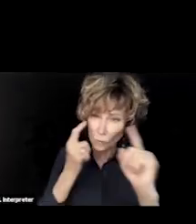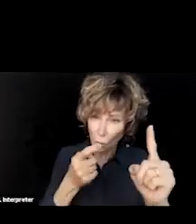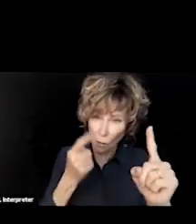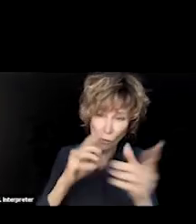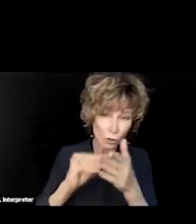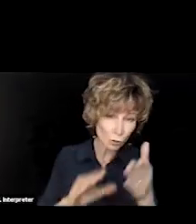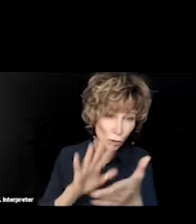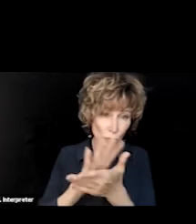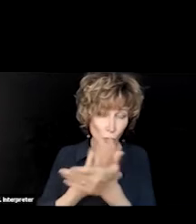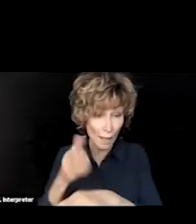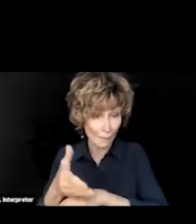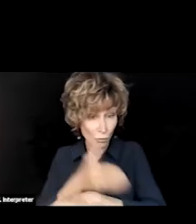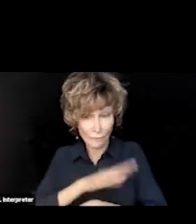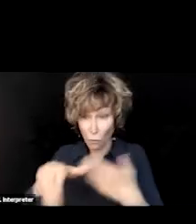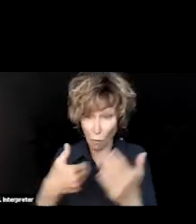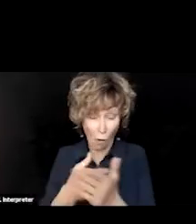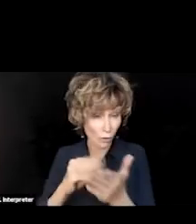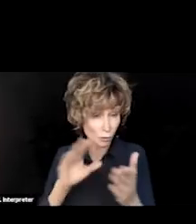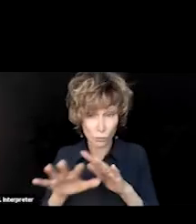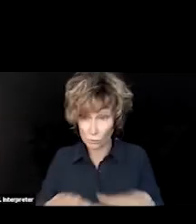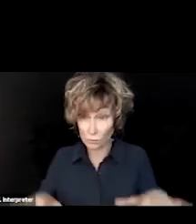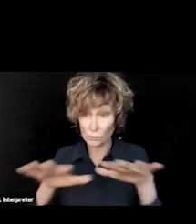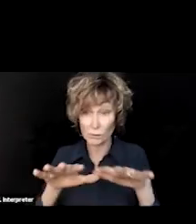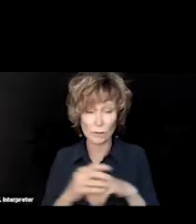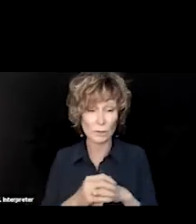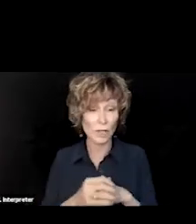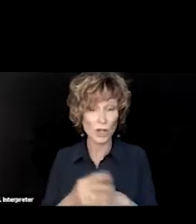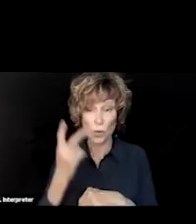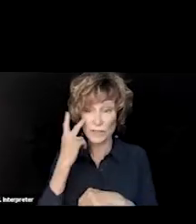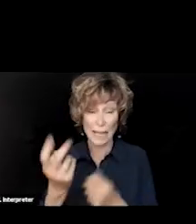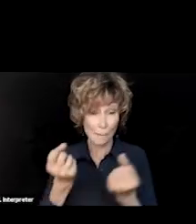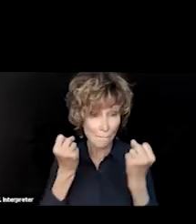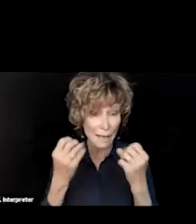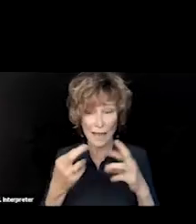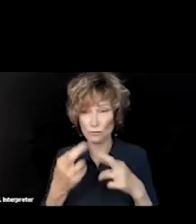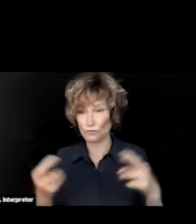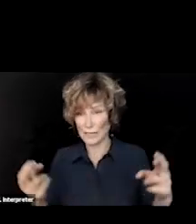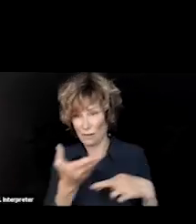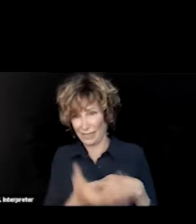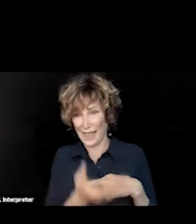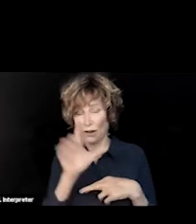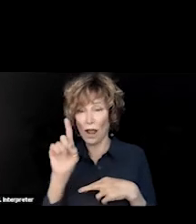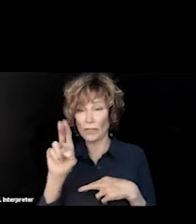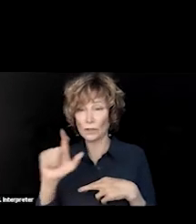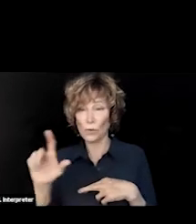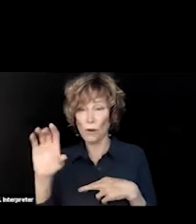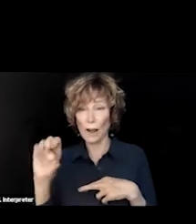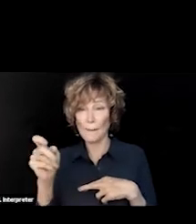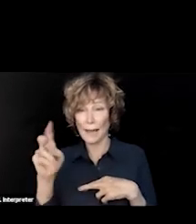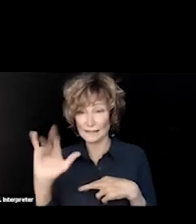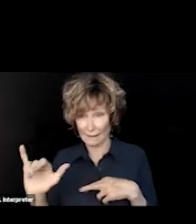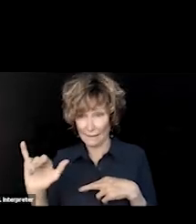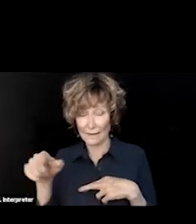and school improvement for all students. You'll find a wealth of resources on the dualcapacity.org website aimed at